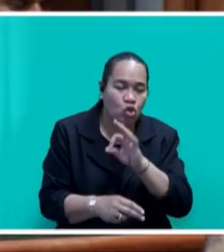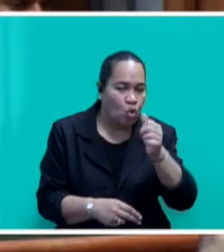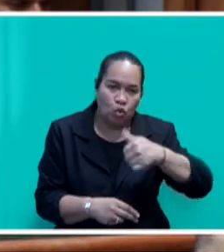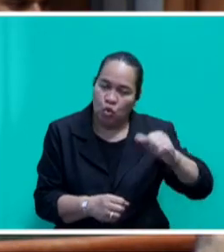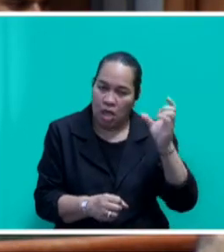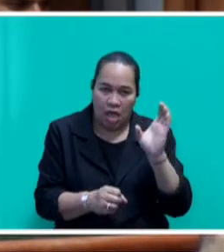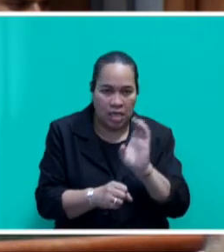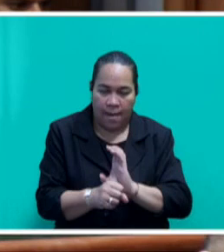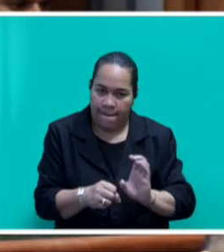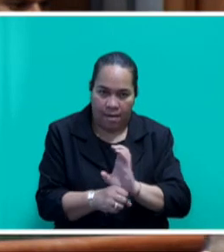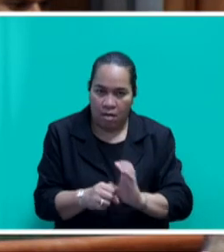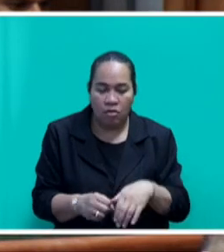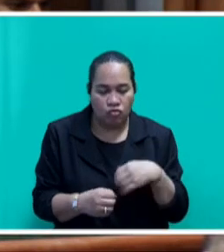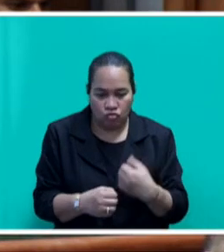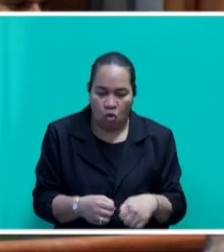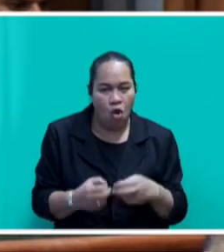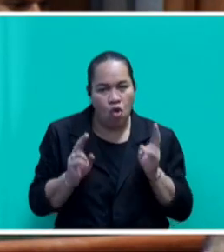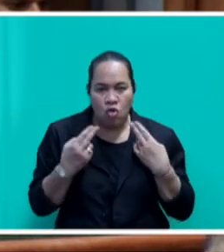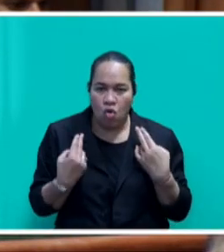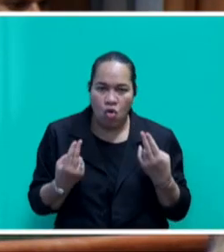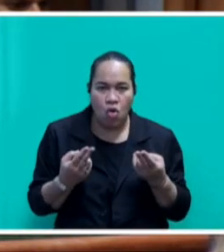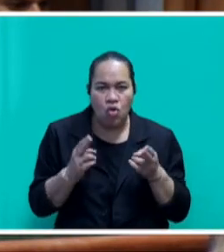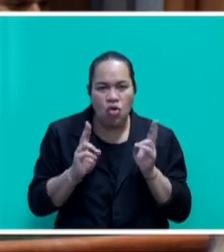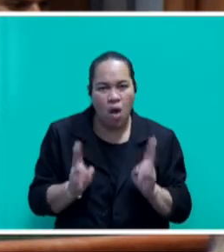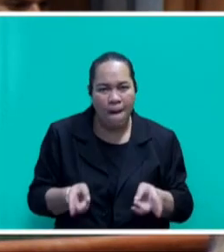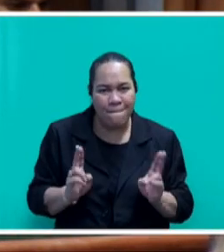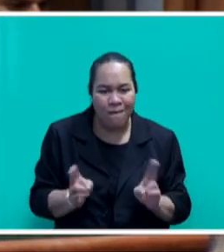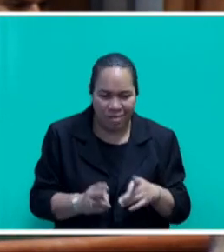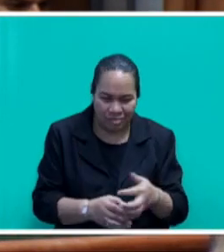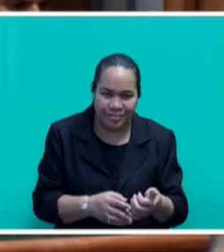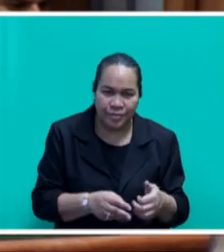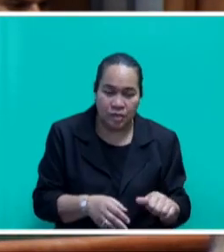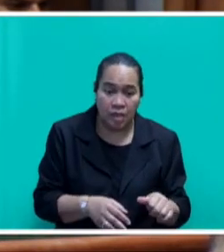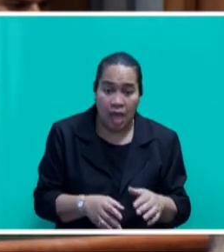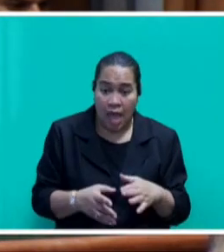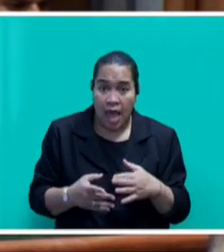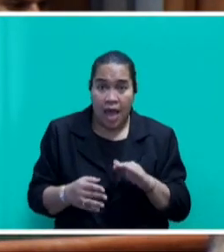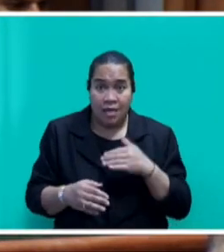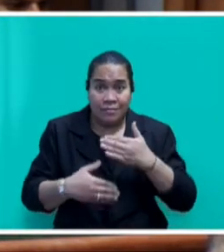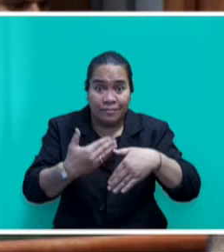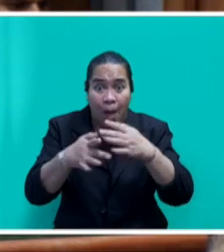And over the next 3 years, we will convert one of our research stations,